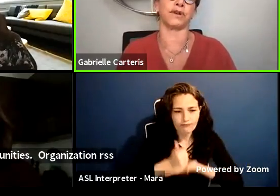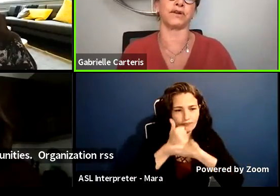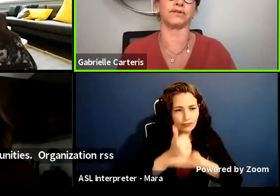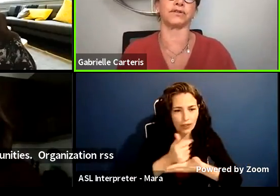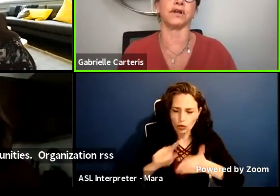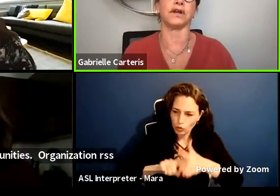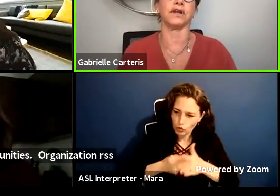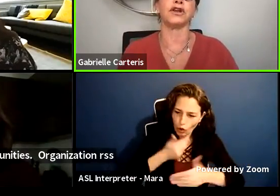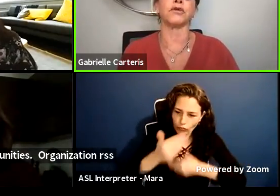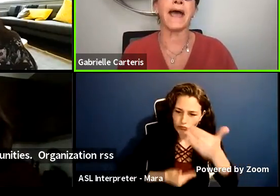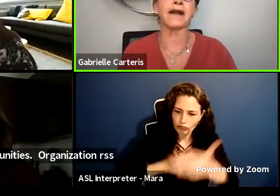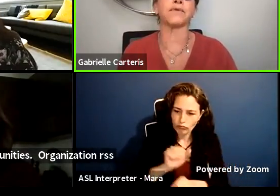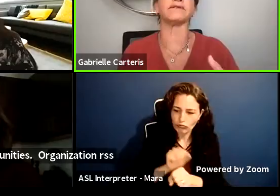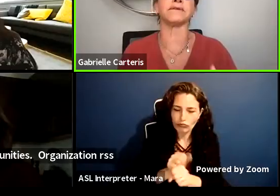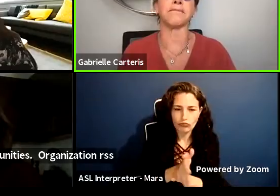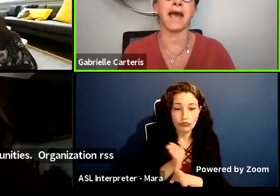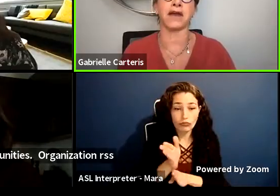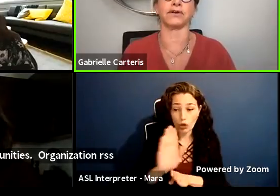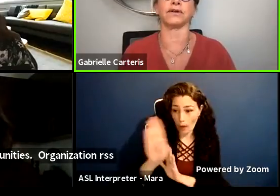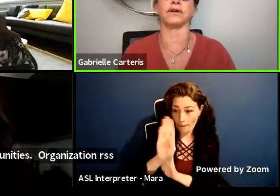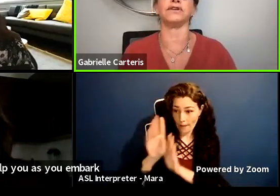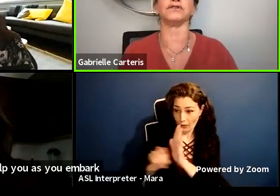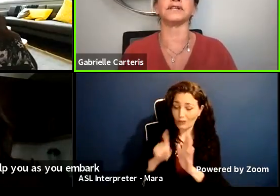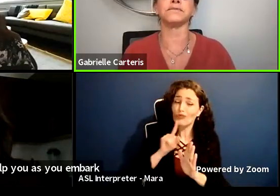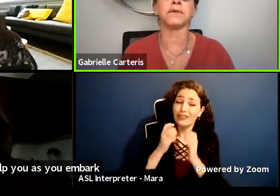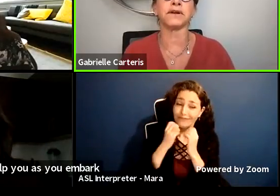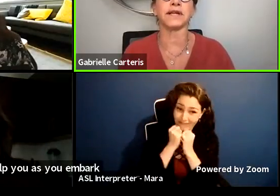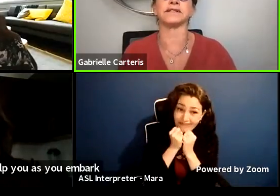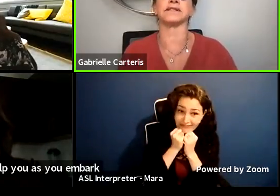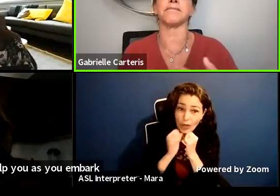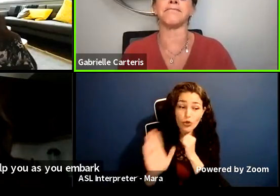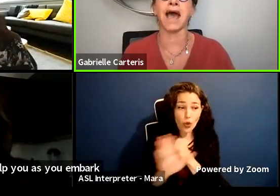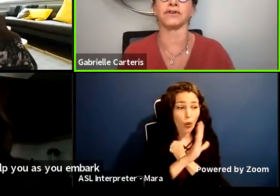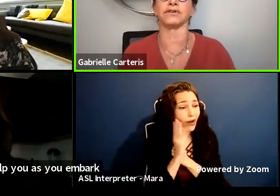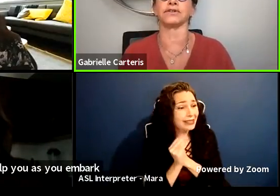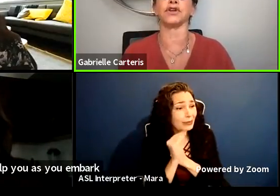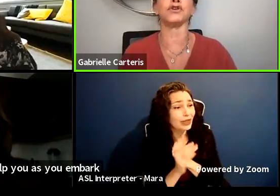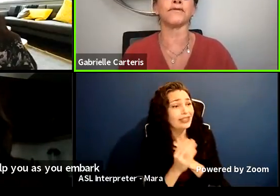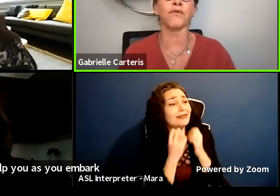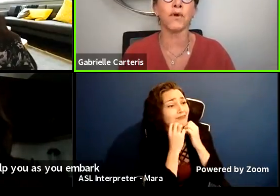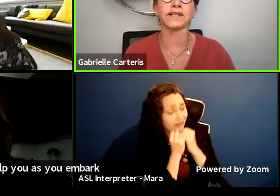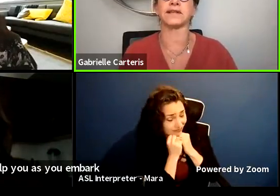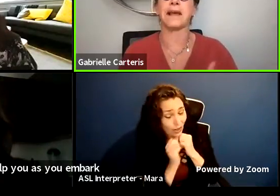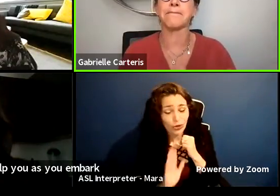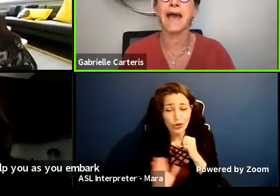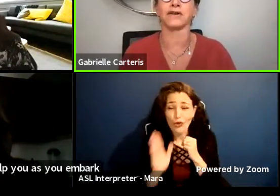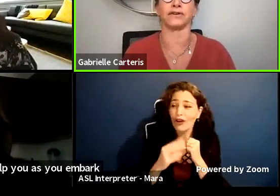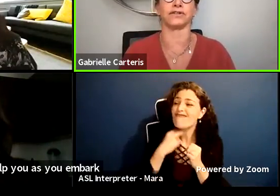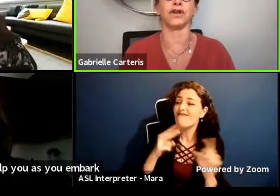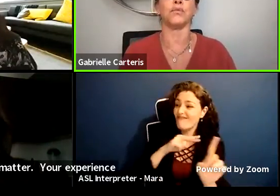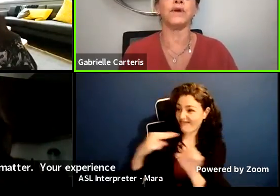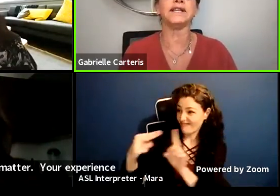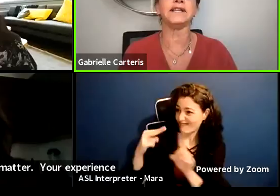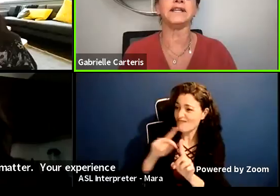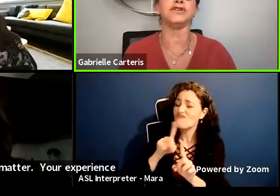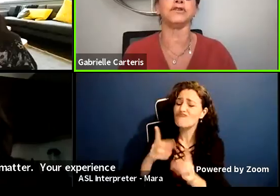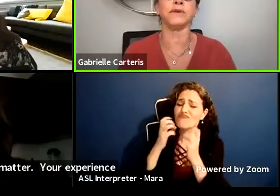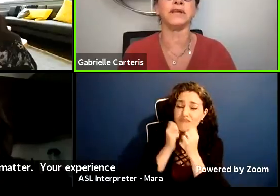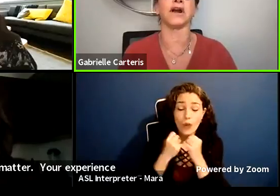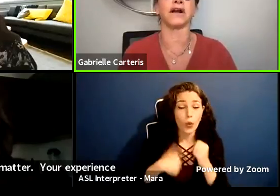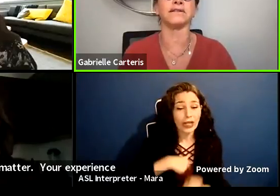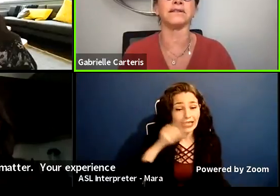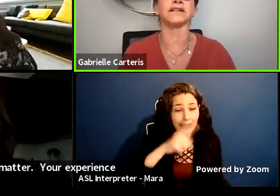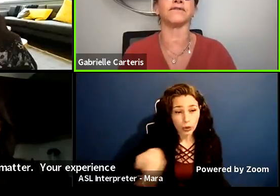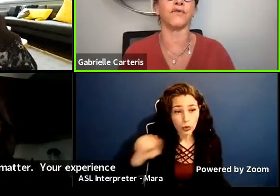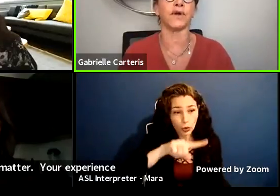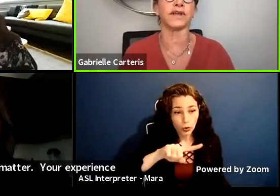your careers. Your backgrounds matter. Your experience matters. Your voice matters. We need you to